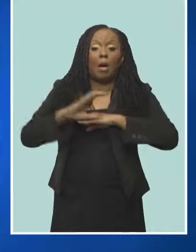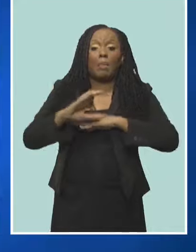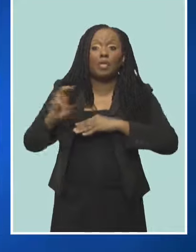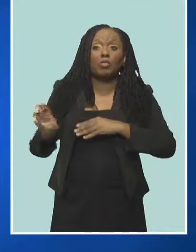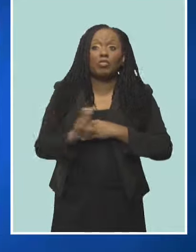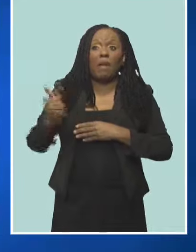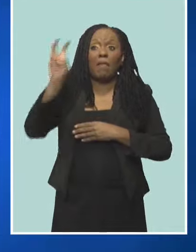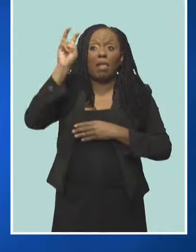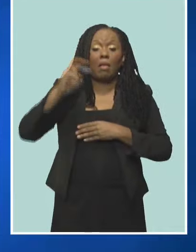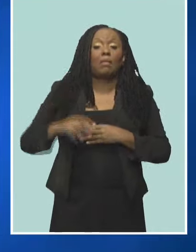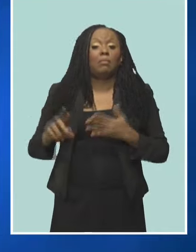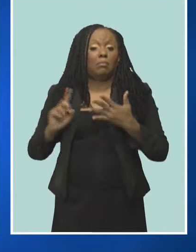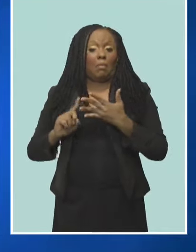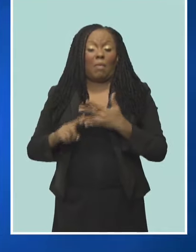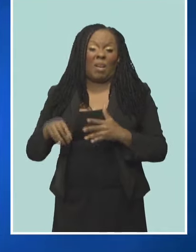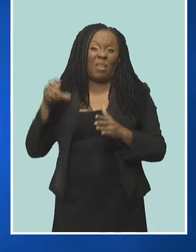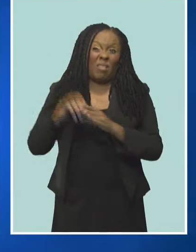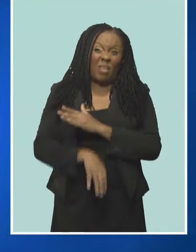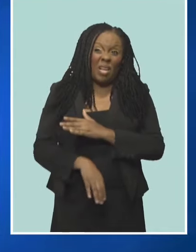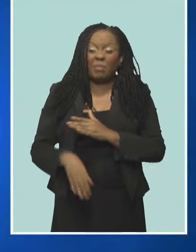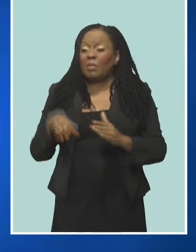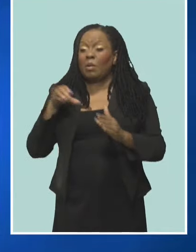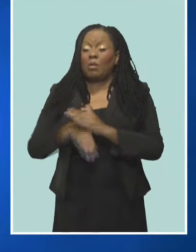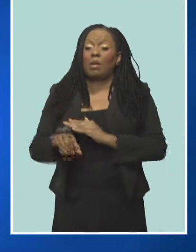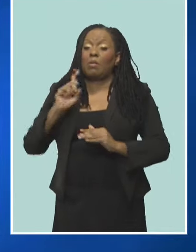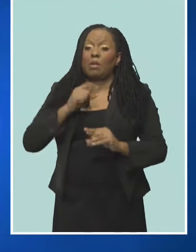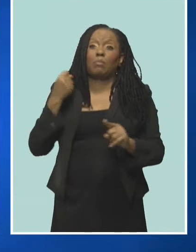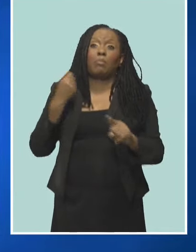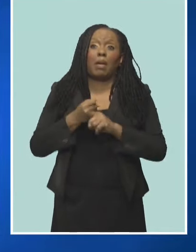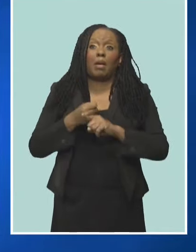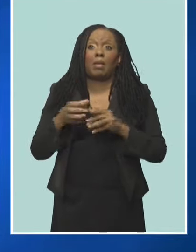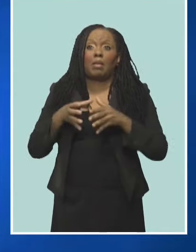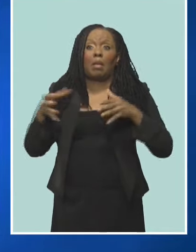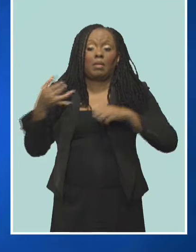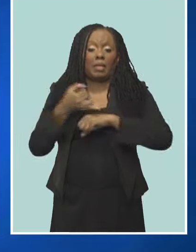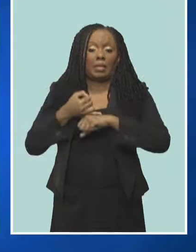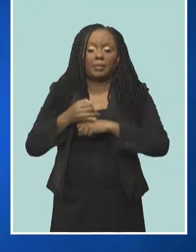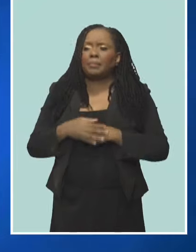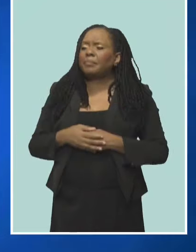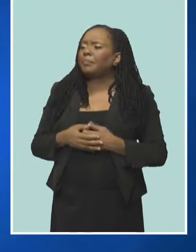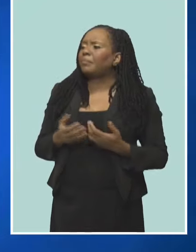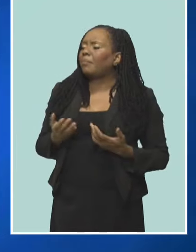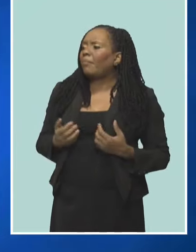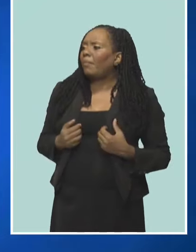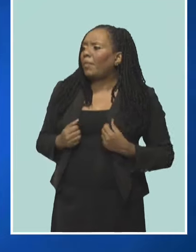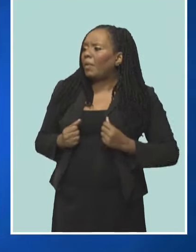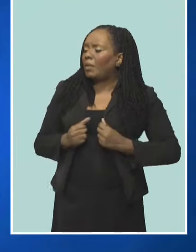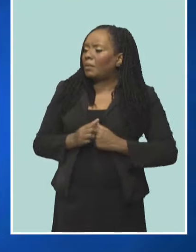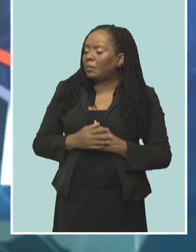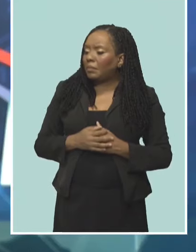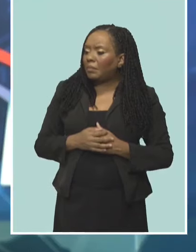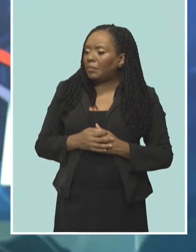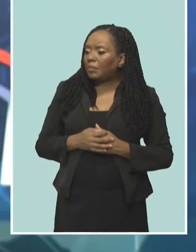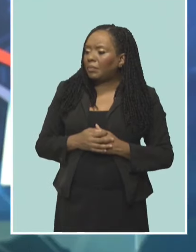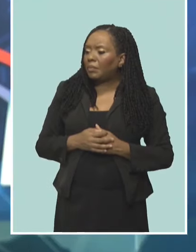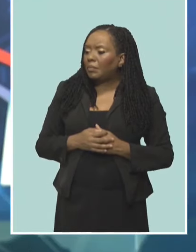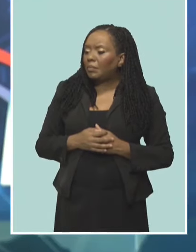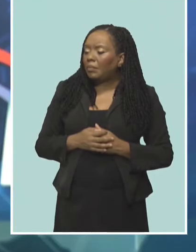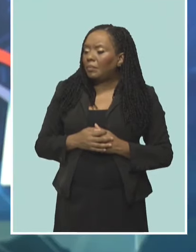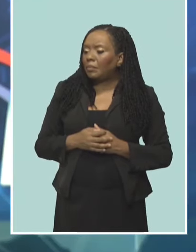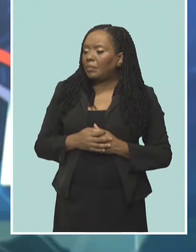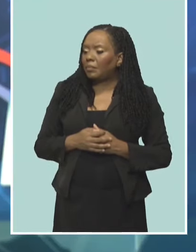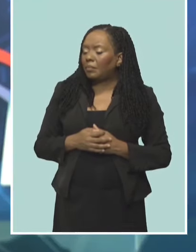of crime, which is impacting a number of member states, will also be at the fore. Well, Crystal, we understand there are steps being taken